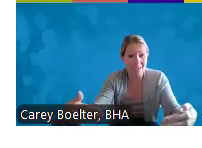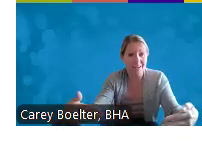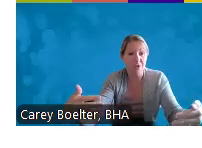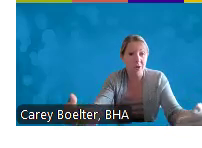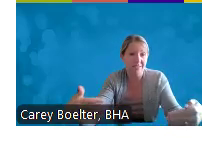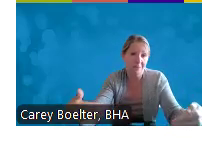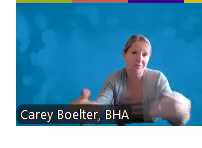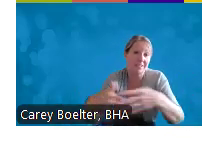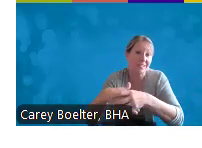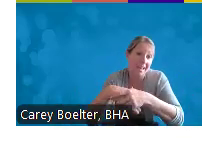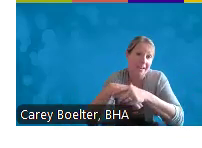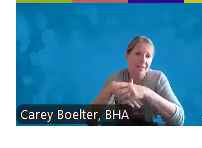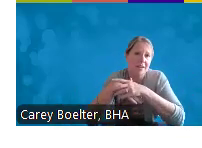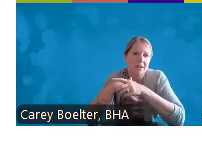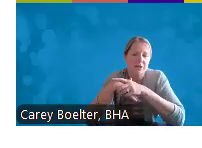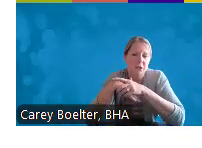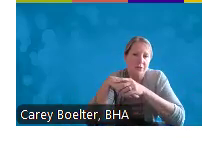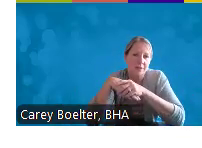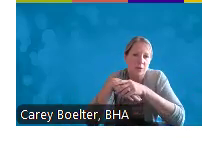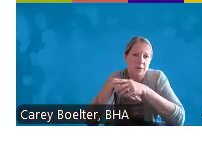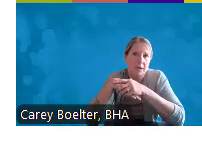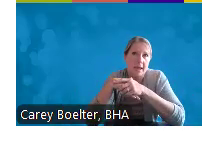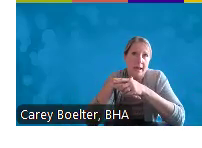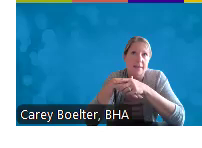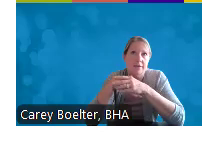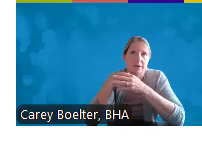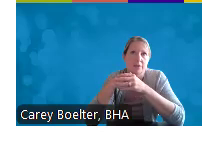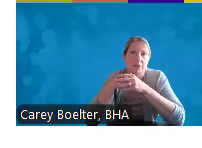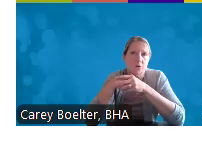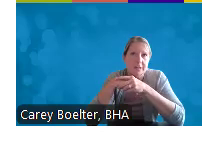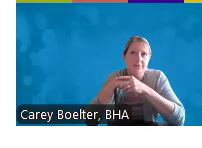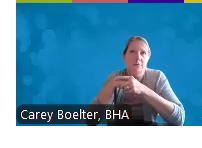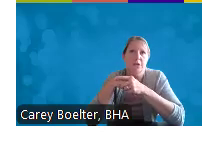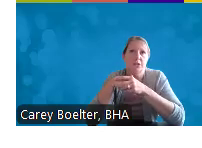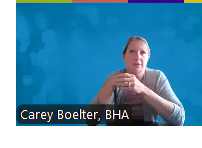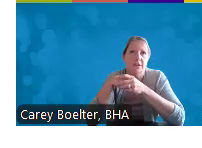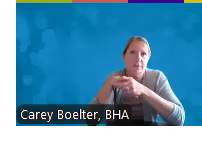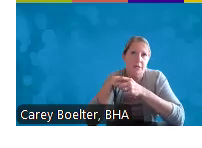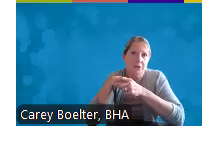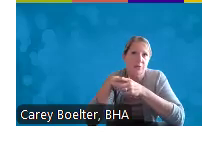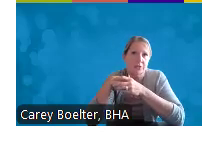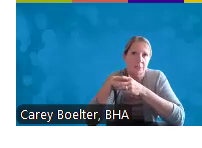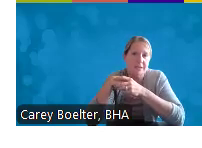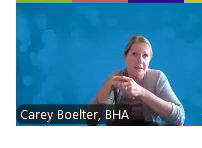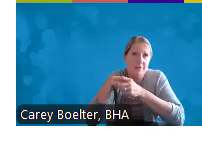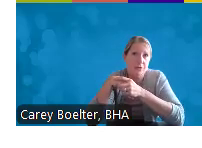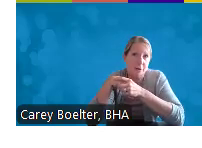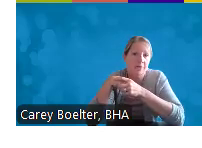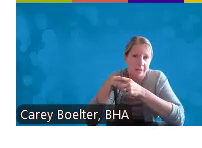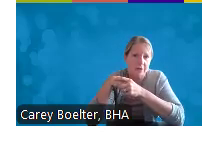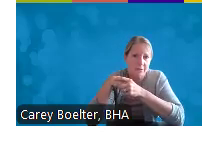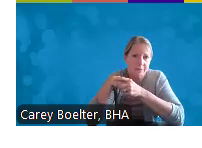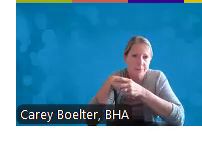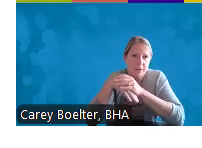go back in and look at some of these again, ensuring that we had the correct information and the information that was going to be needed for